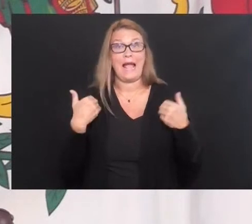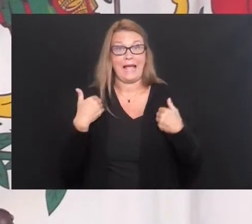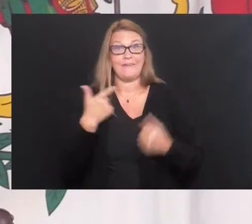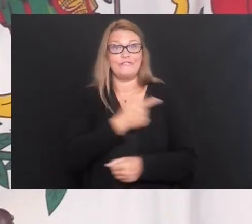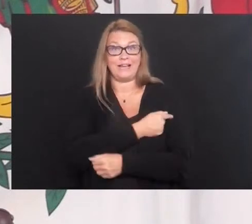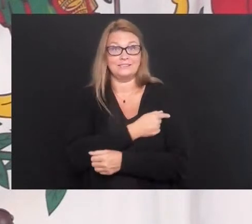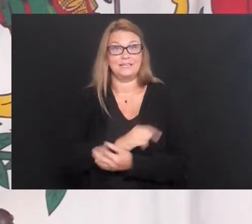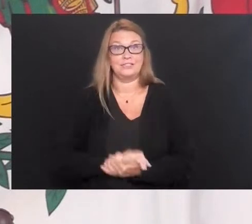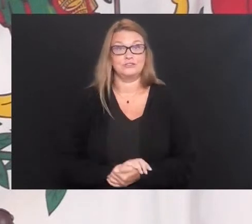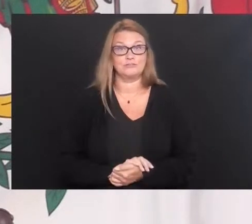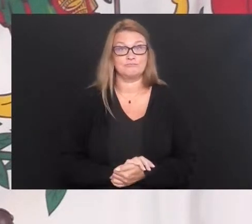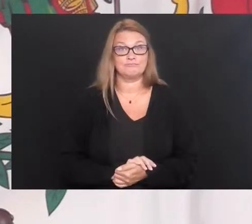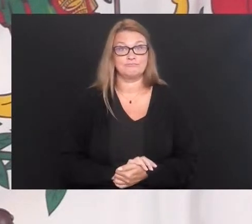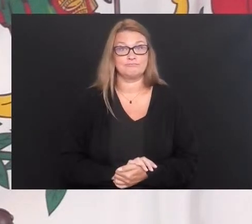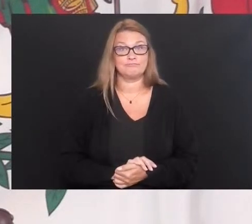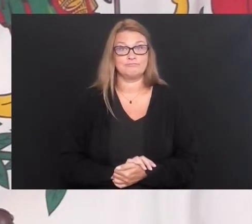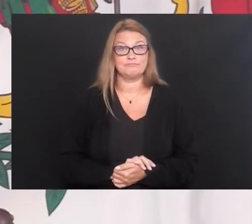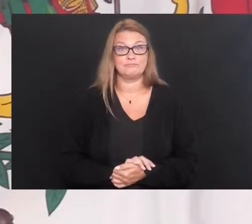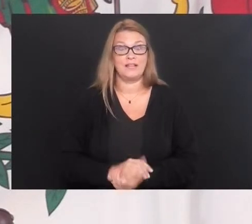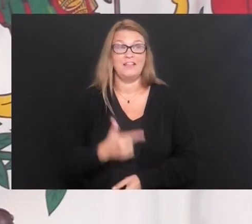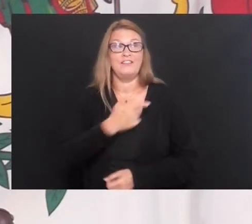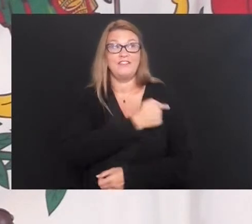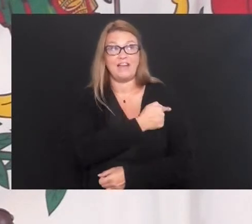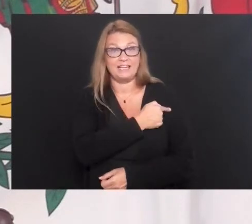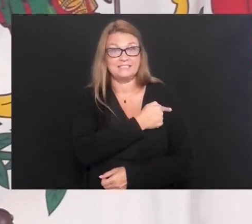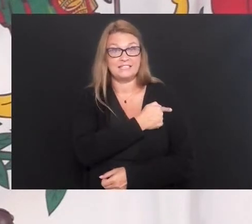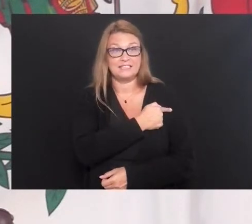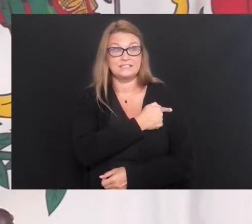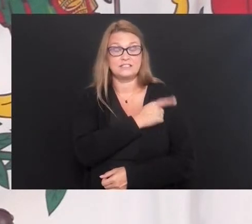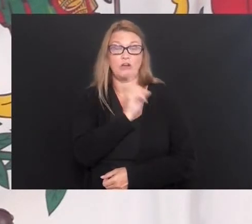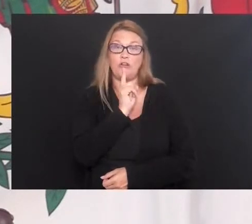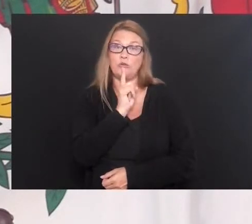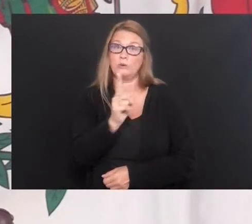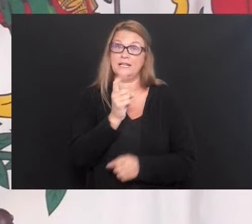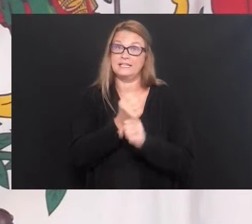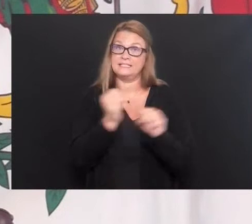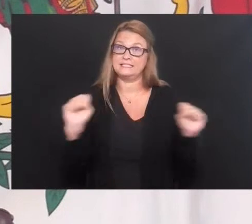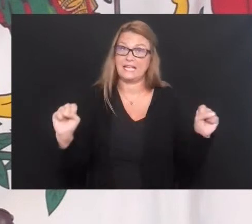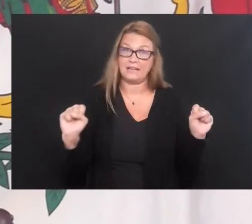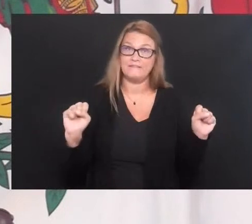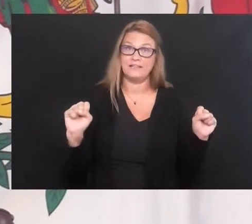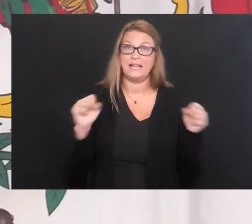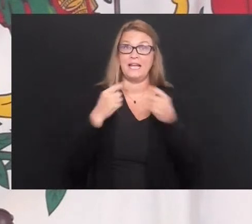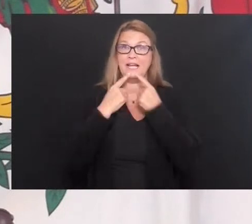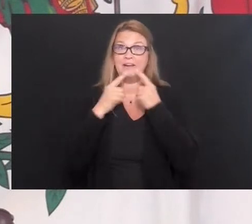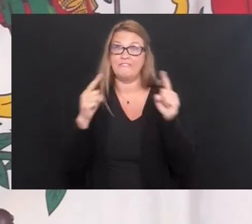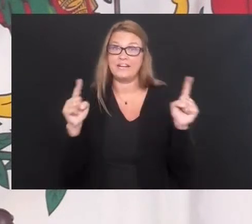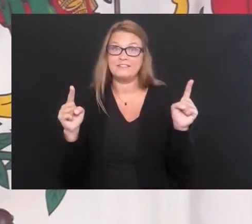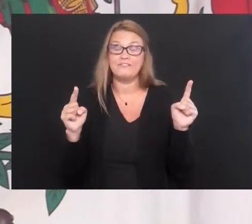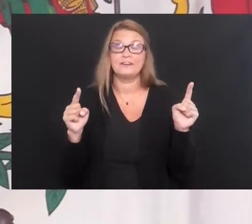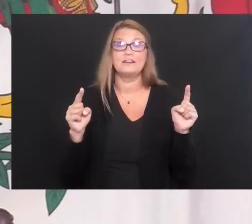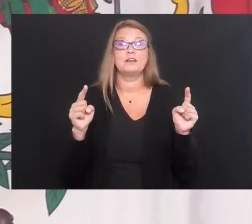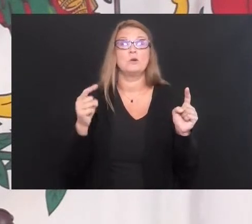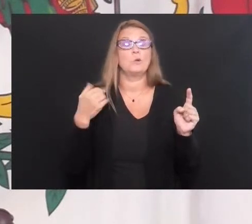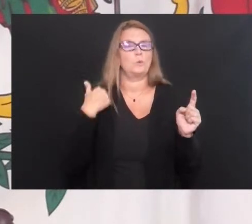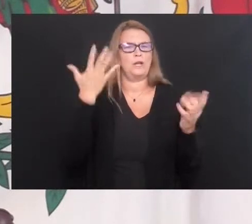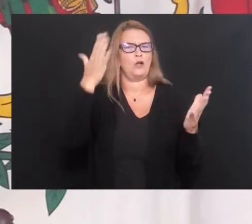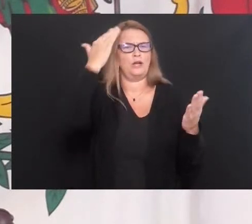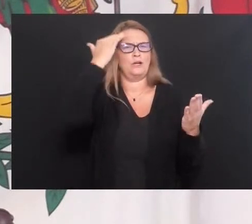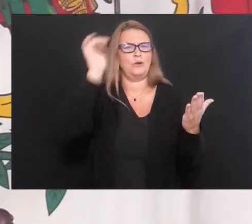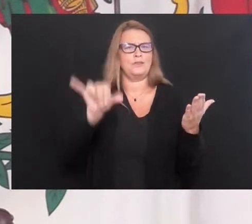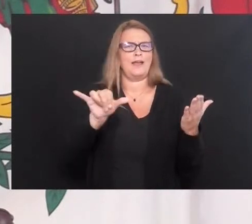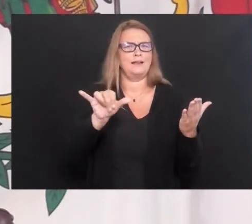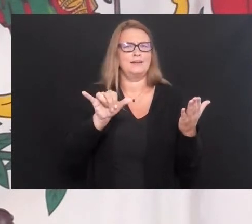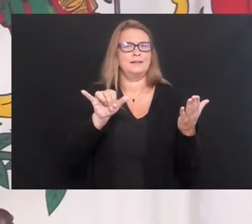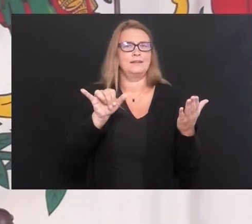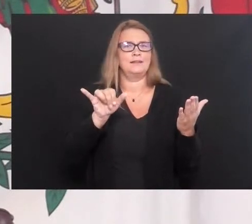vaccinated. The vaccines, he says, are incredibly safe and incredibly effective. We all know that.